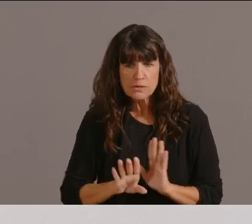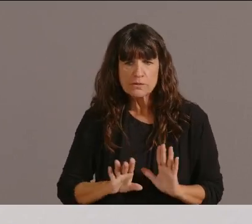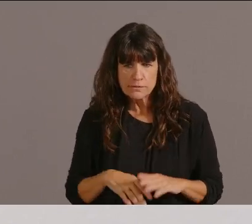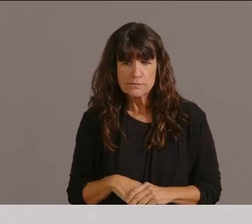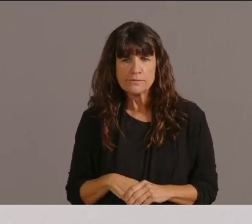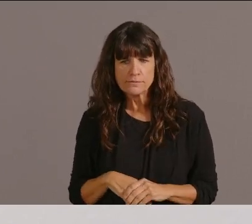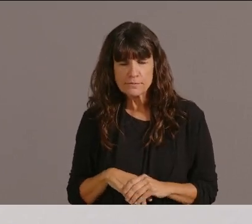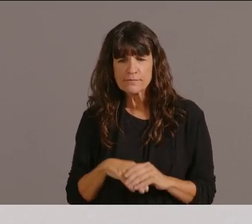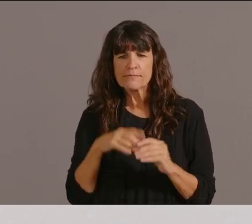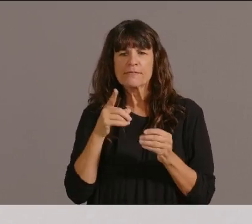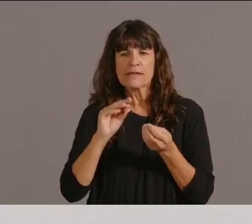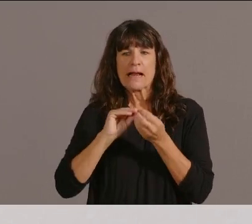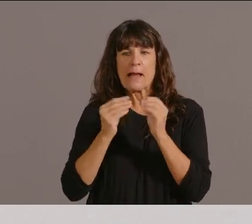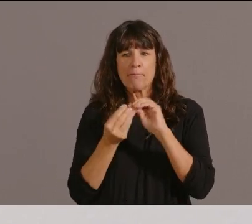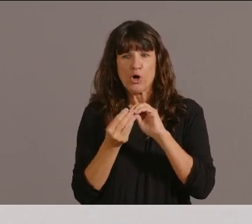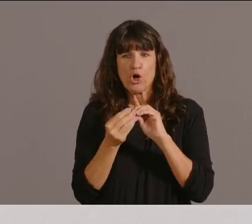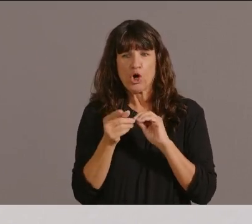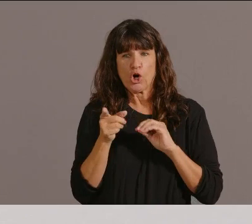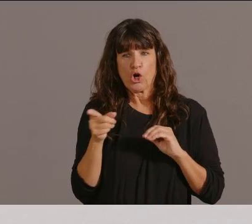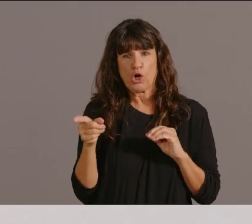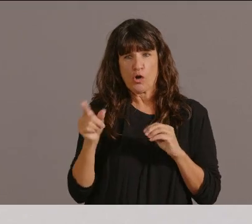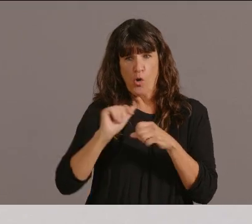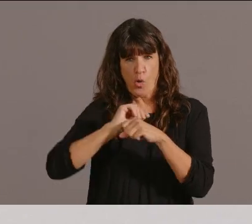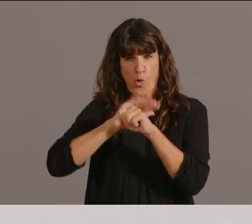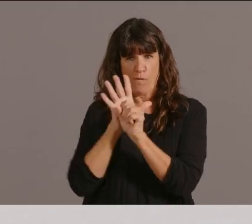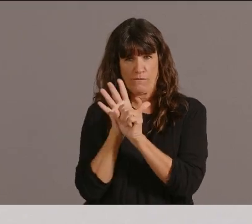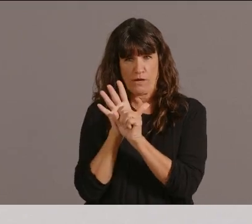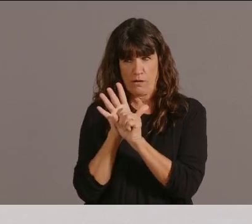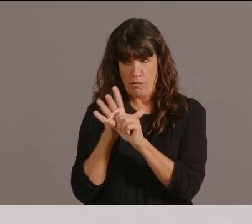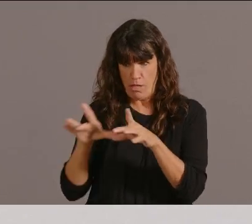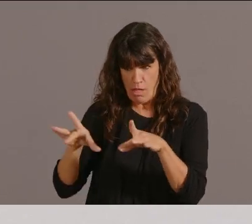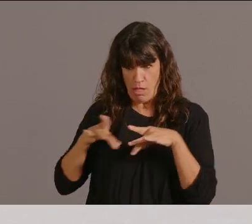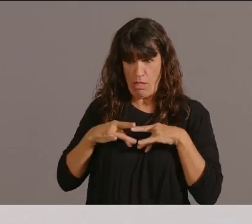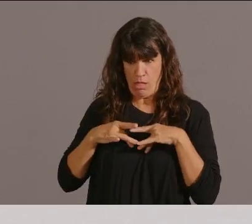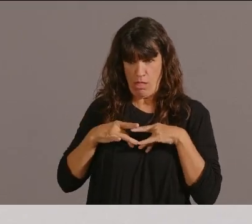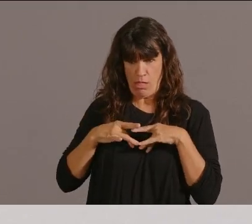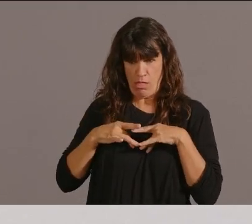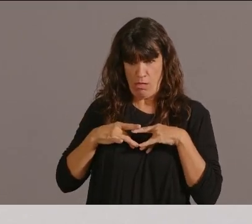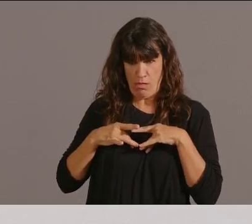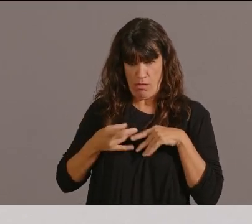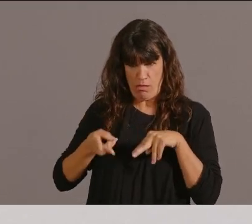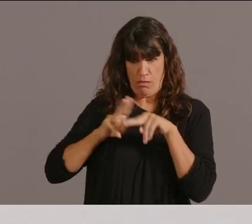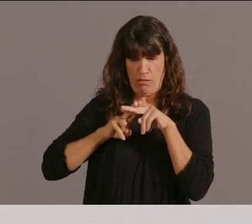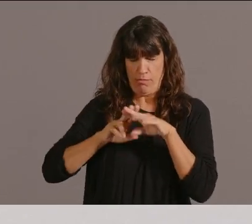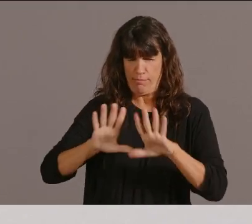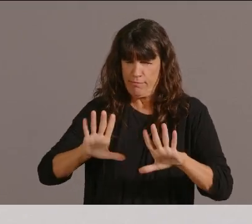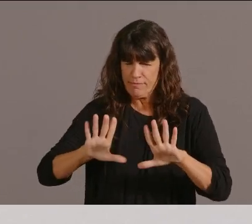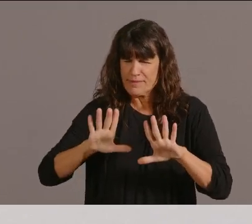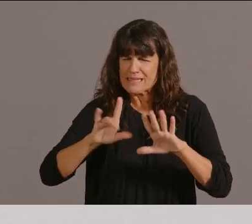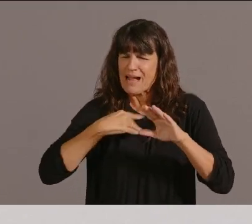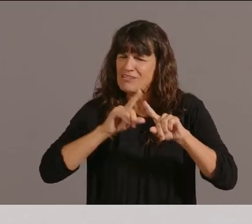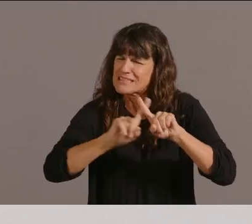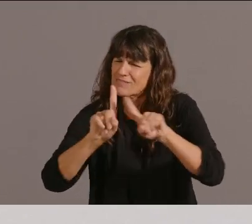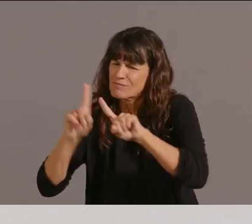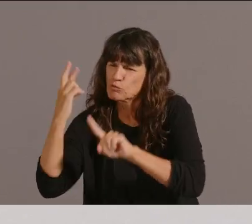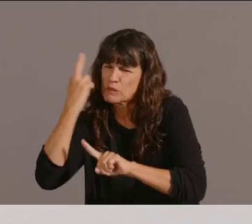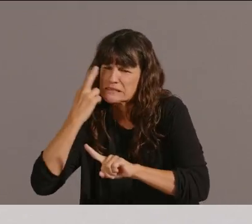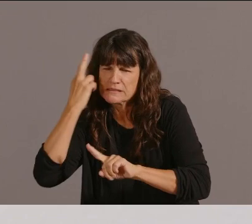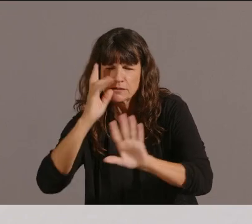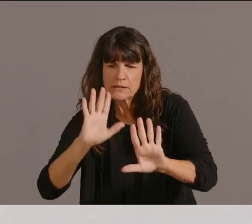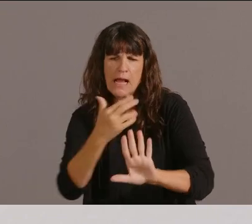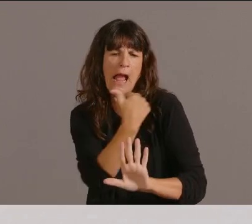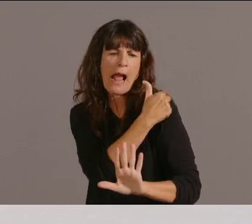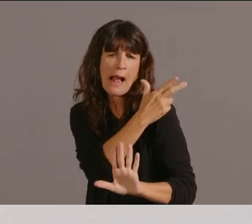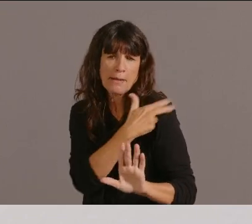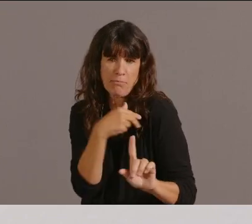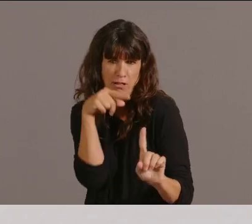data. And so if the hospitals are seeing that and believing that they've got a COVID-like illness or diagnosing